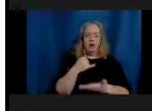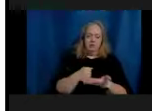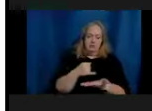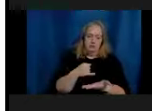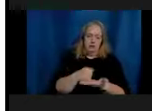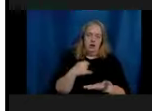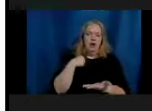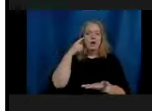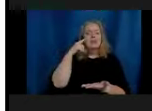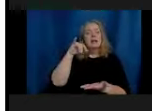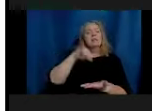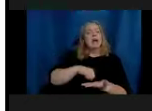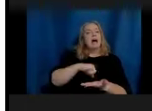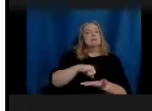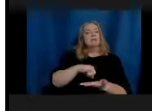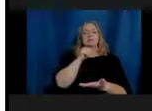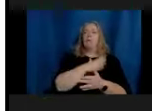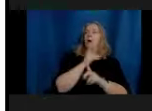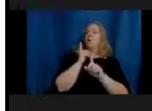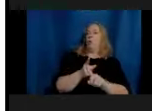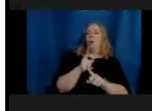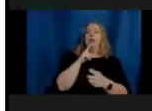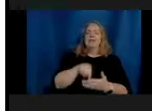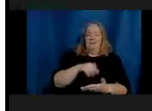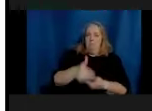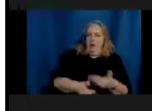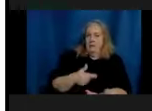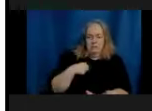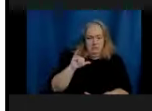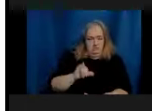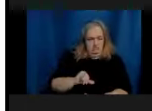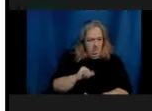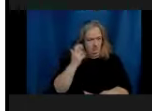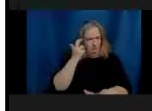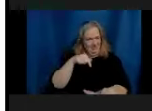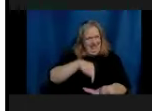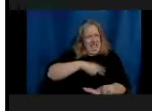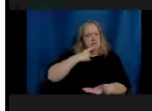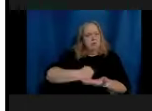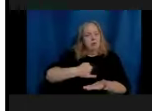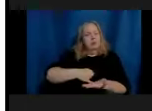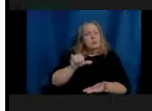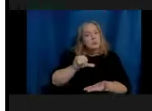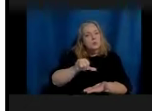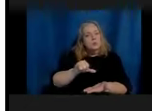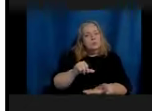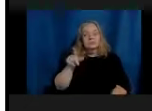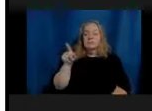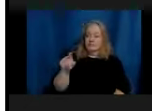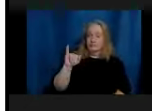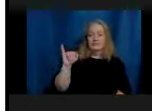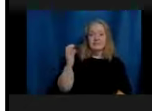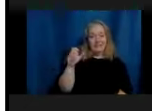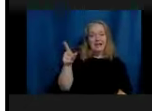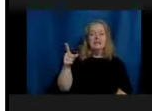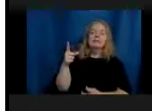is not the end goal here for me. So I really wanted to interact with Castle's legacy as someone who Mark makes